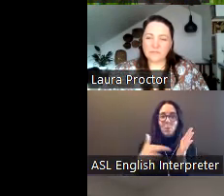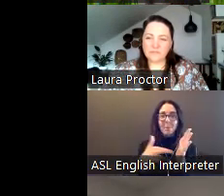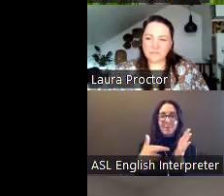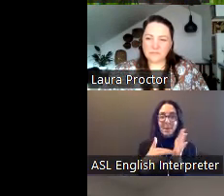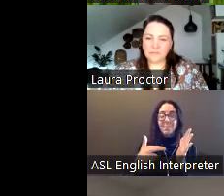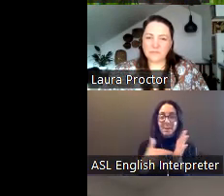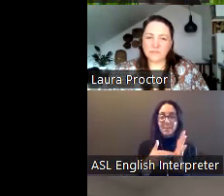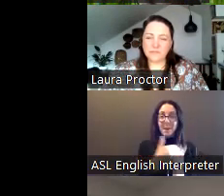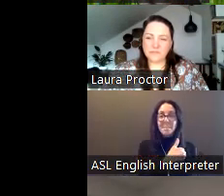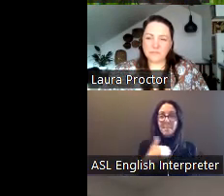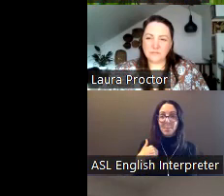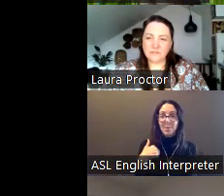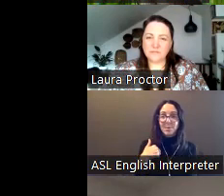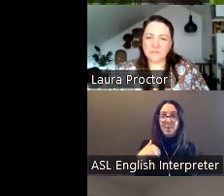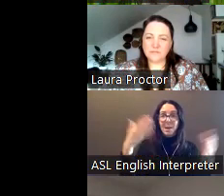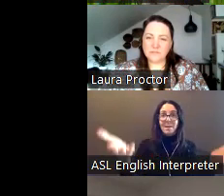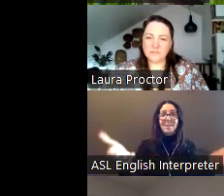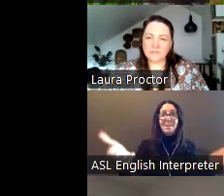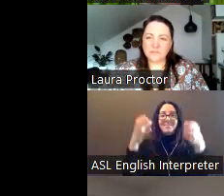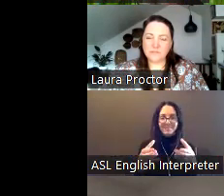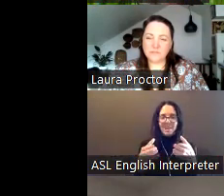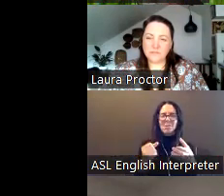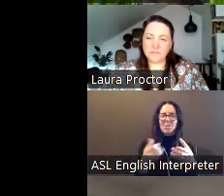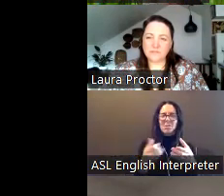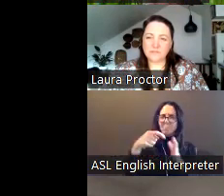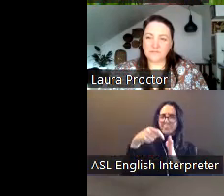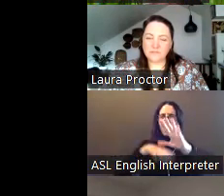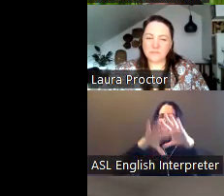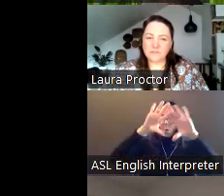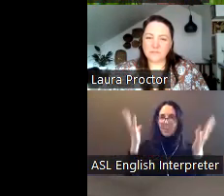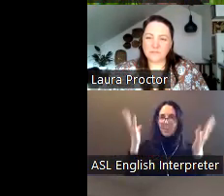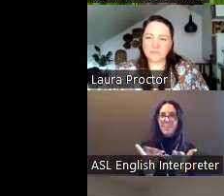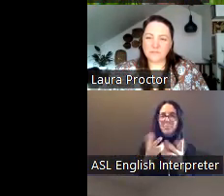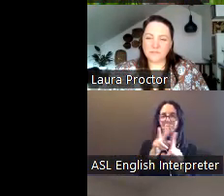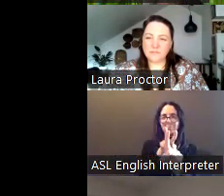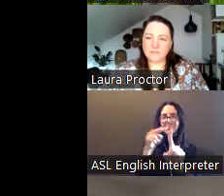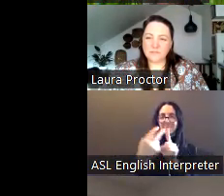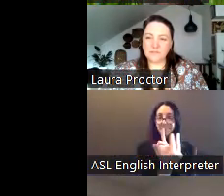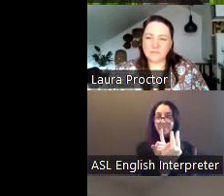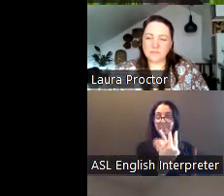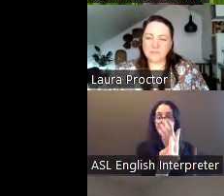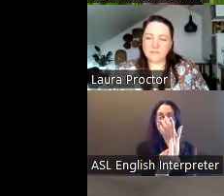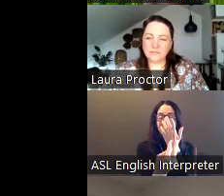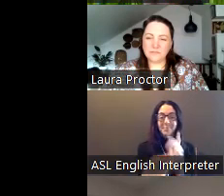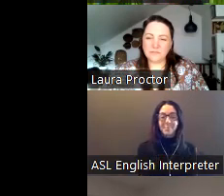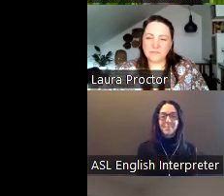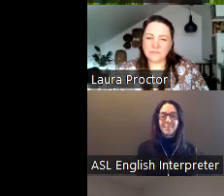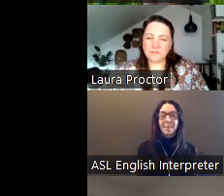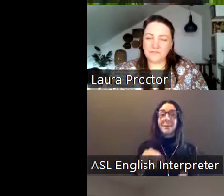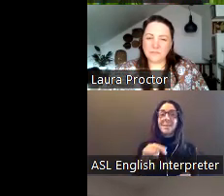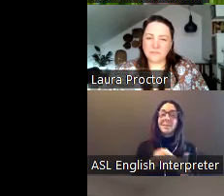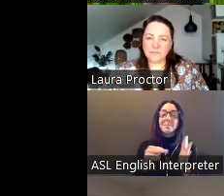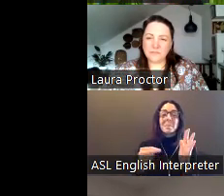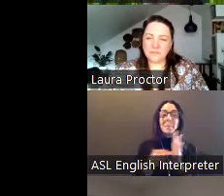representatives and members so that you had a very wholesome lens to begin with, that you weren't starting with